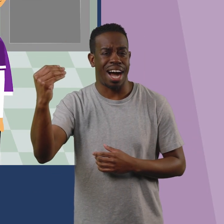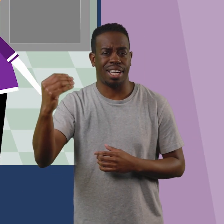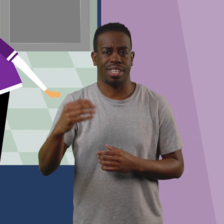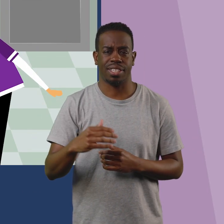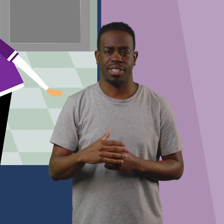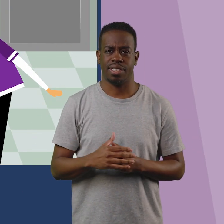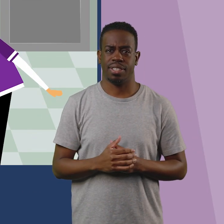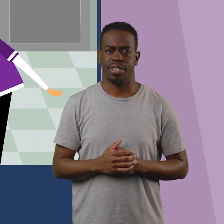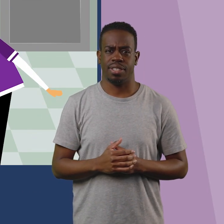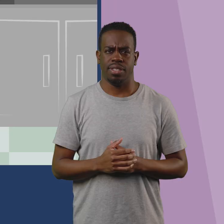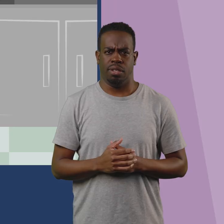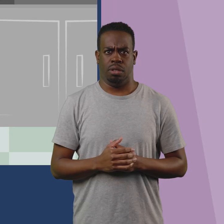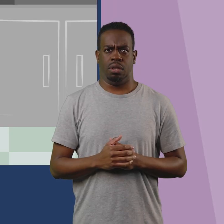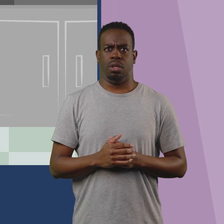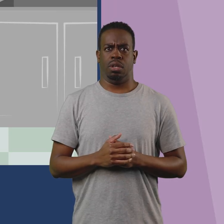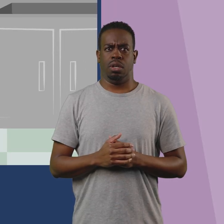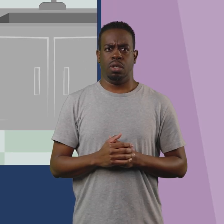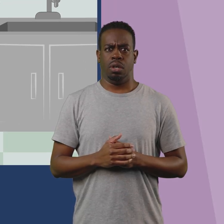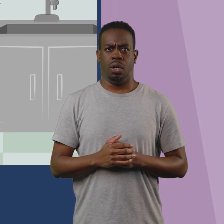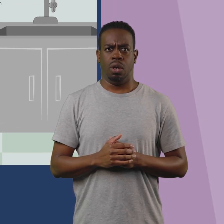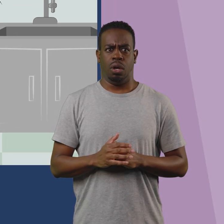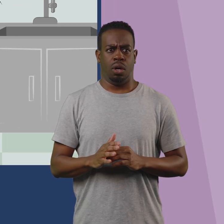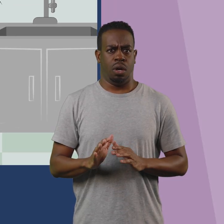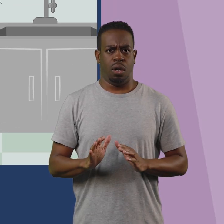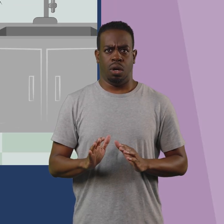eat outside.